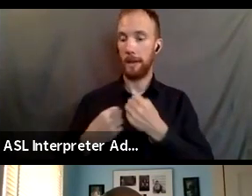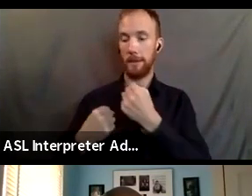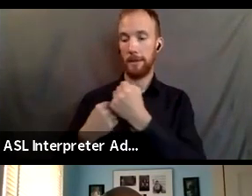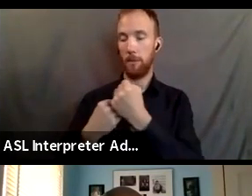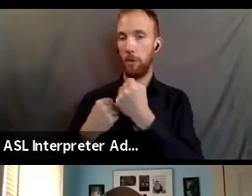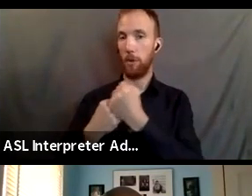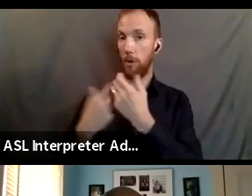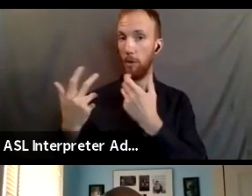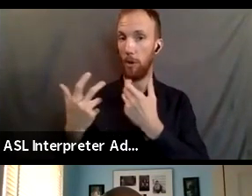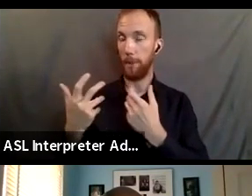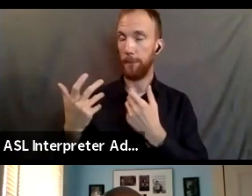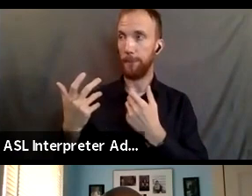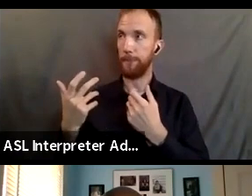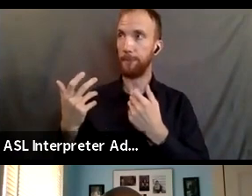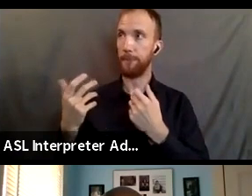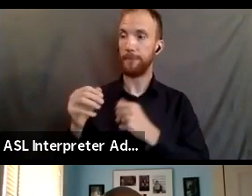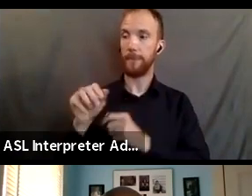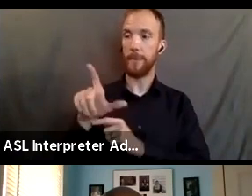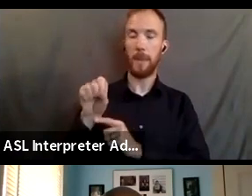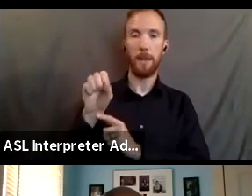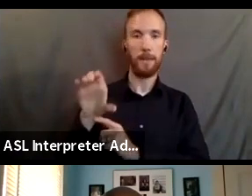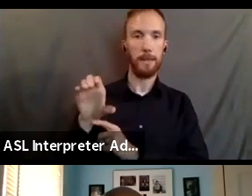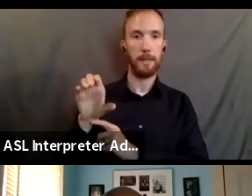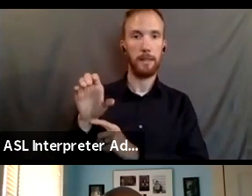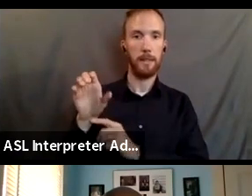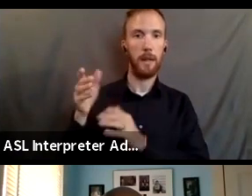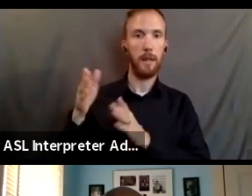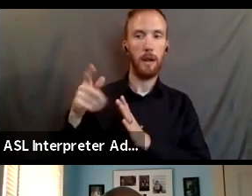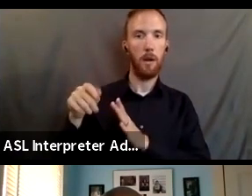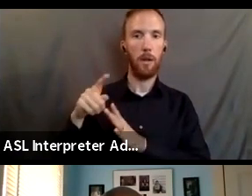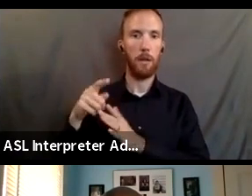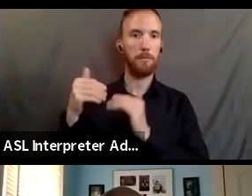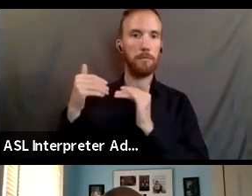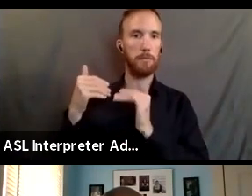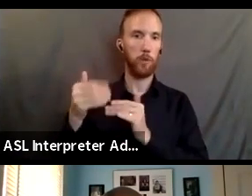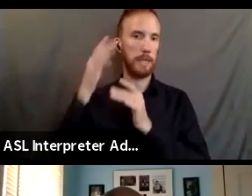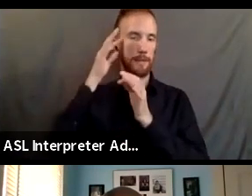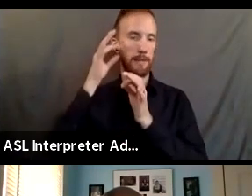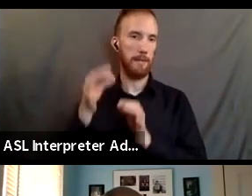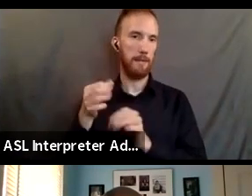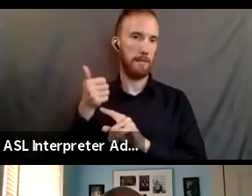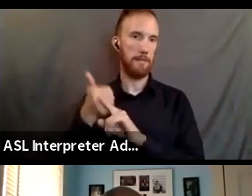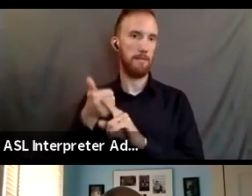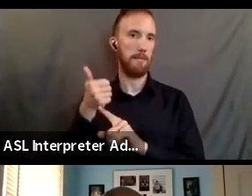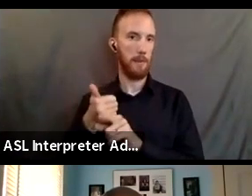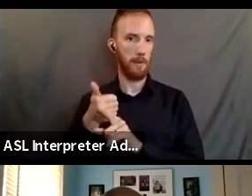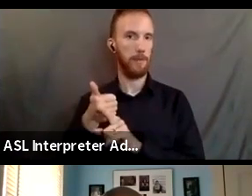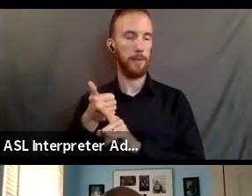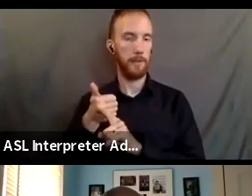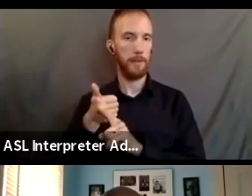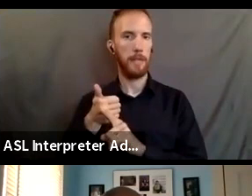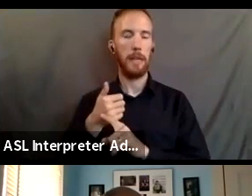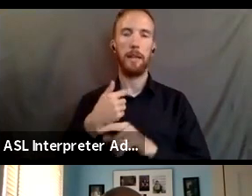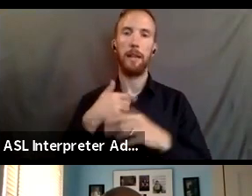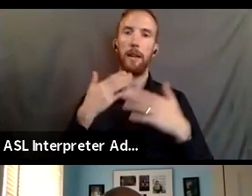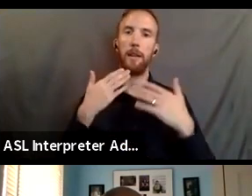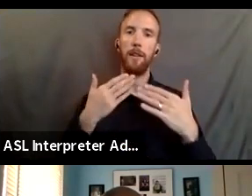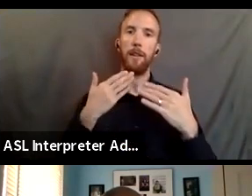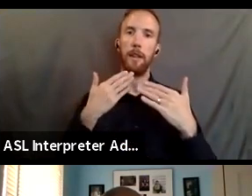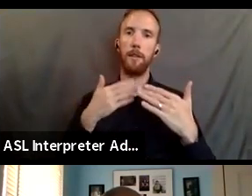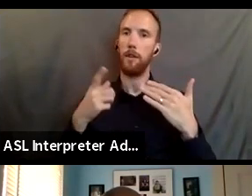um lse um decide their own faith and i appreciate you all